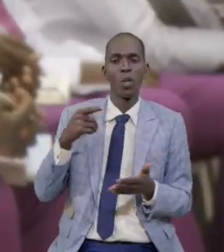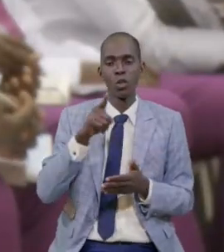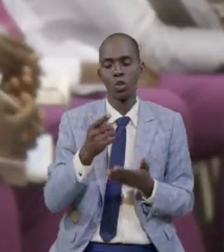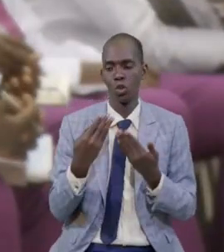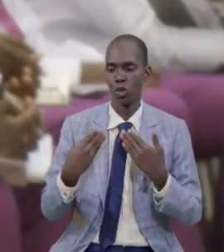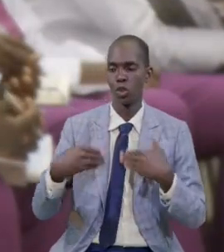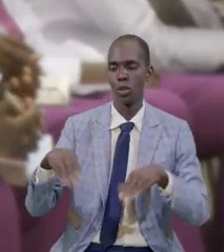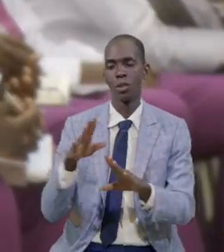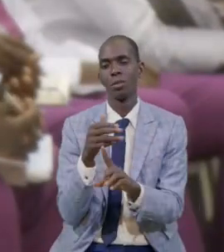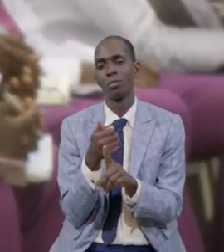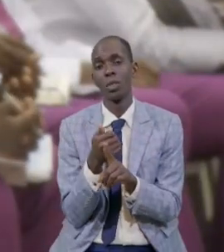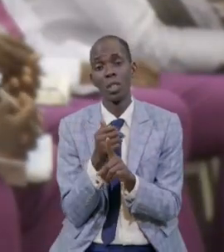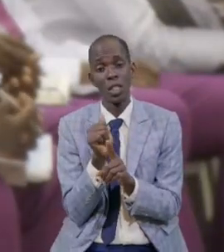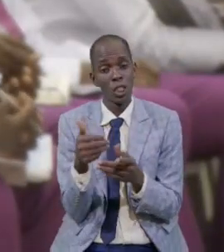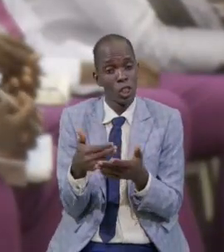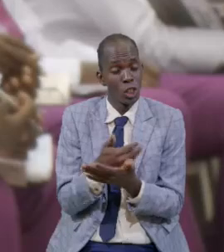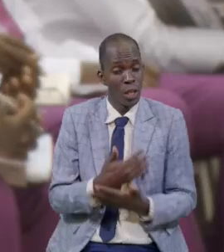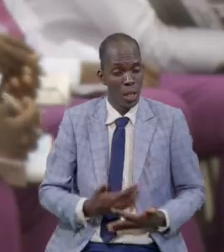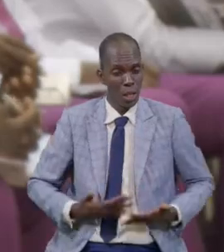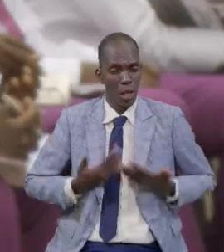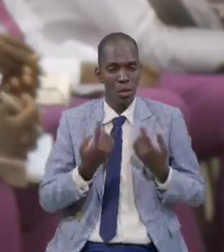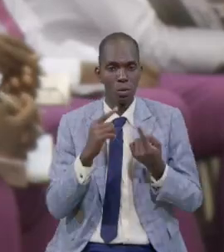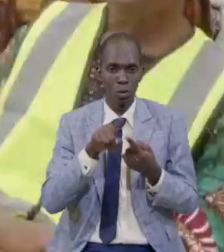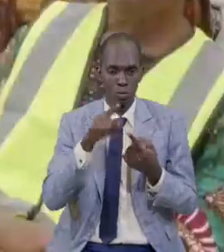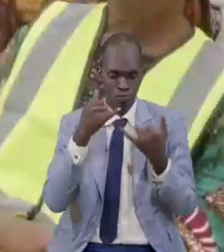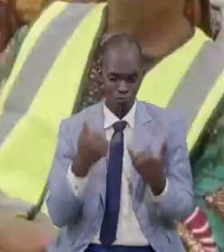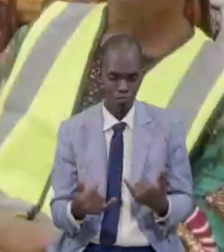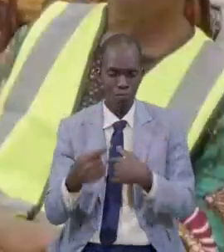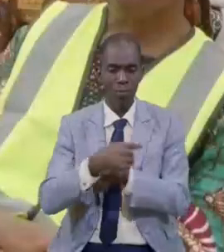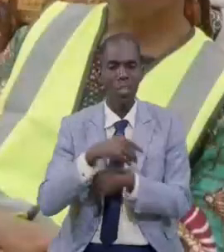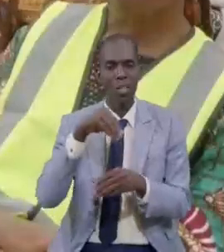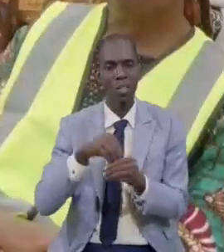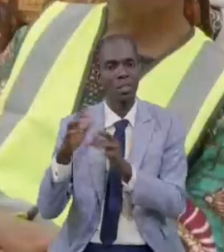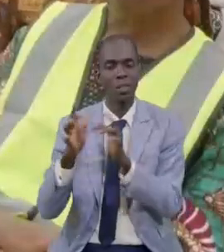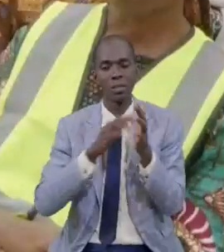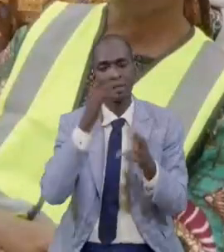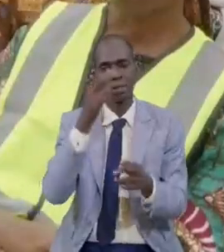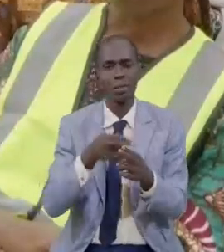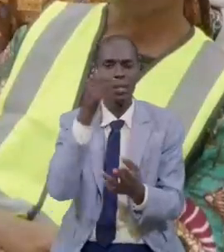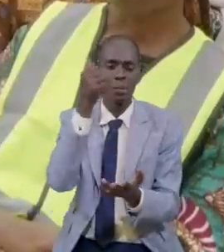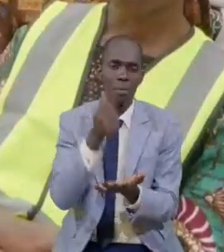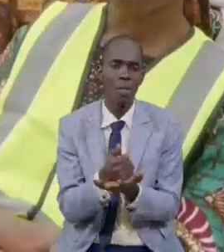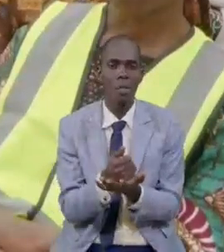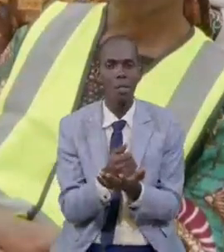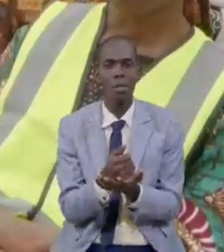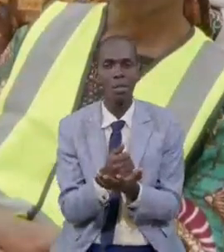coming to you today in Jesus' name. Look at number three here. Number three